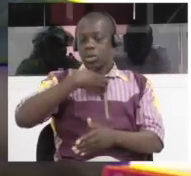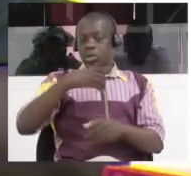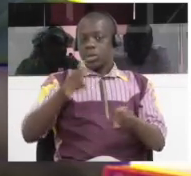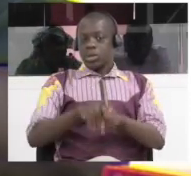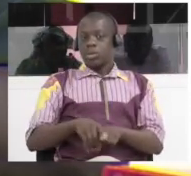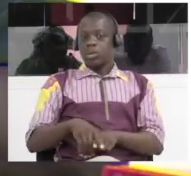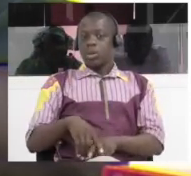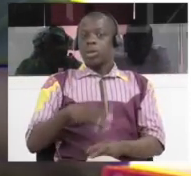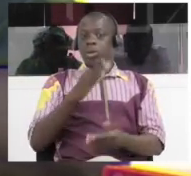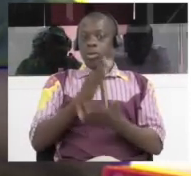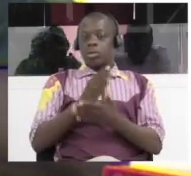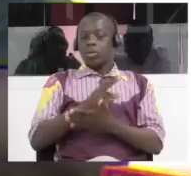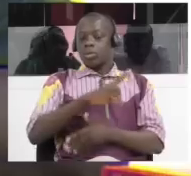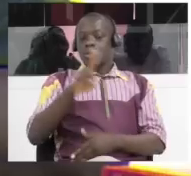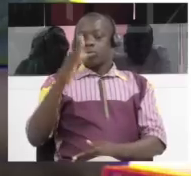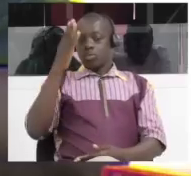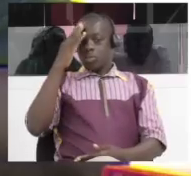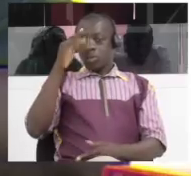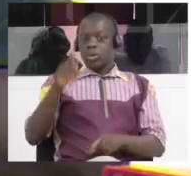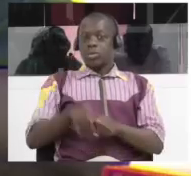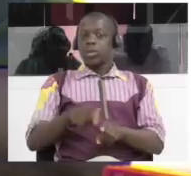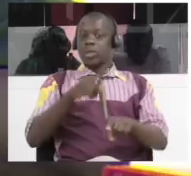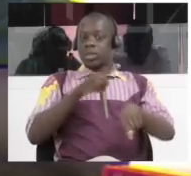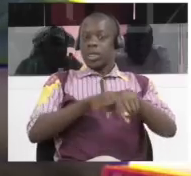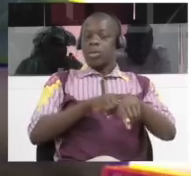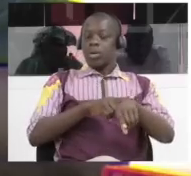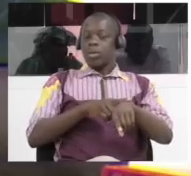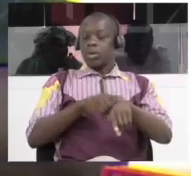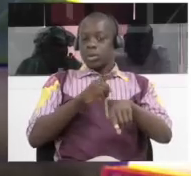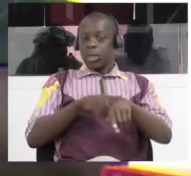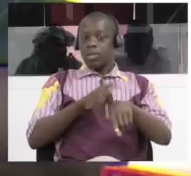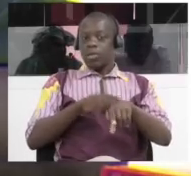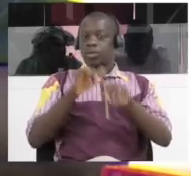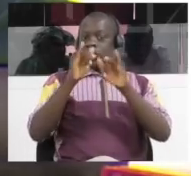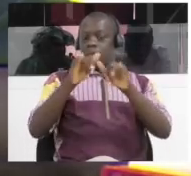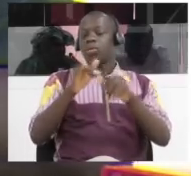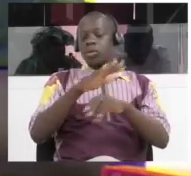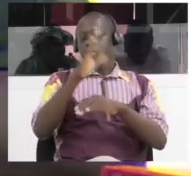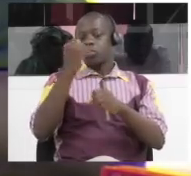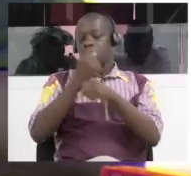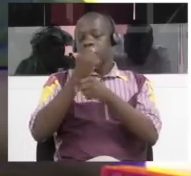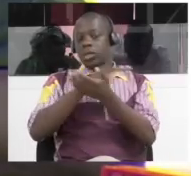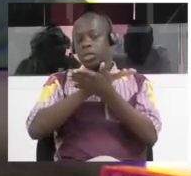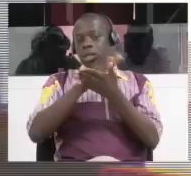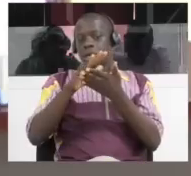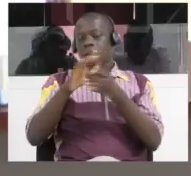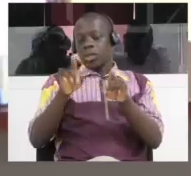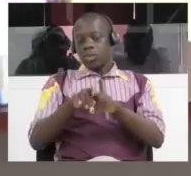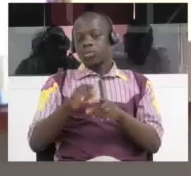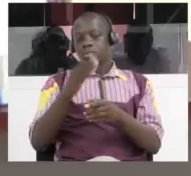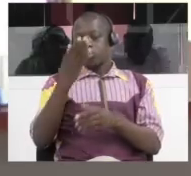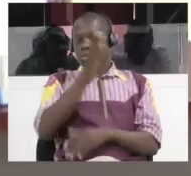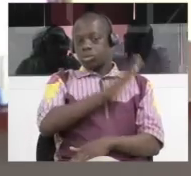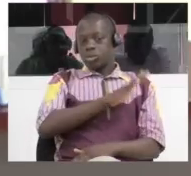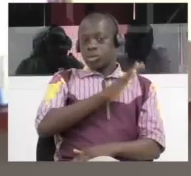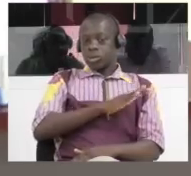to, I think the time of stay would have been specified. And then there was also within it